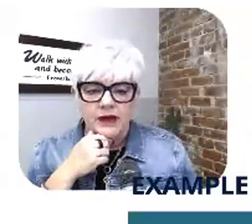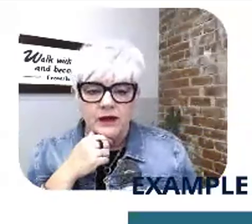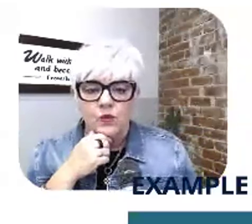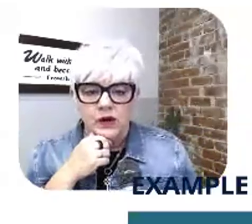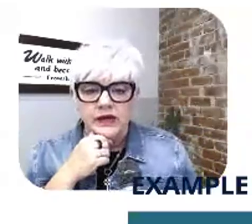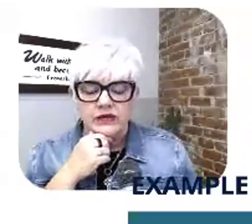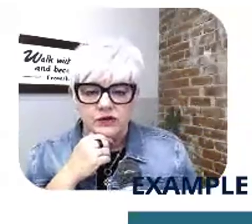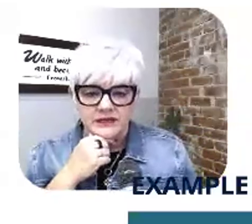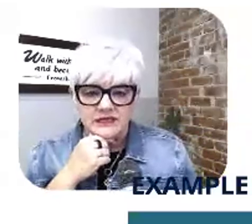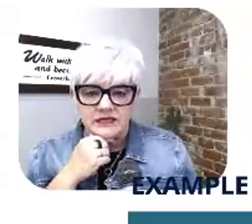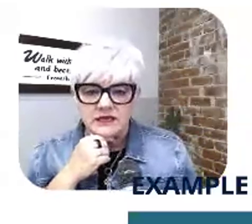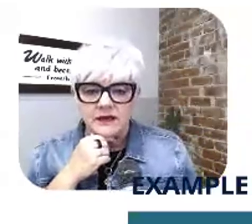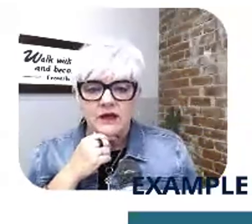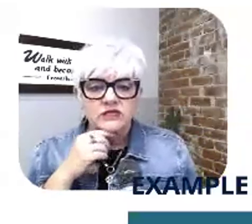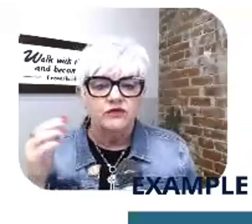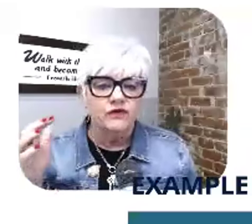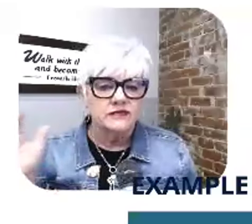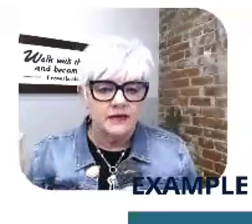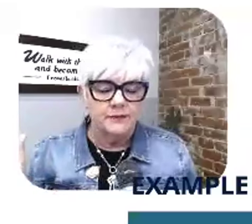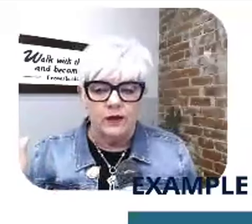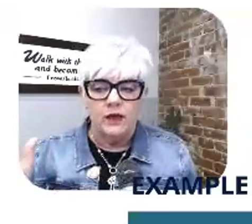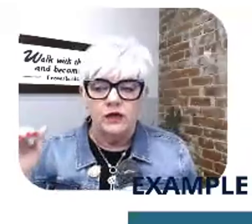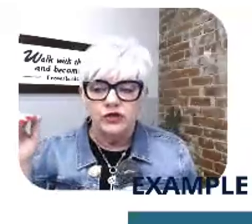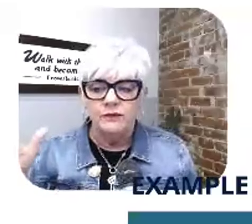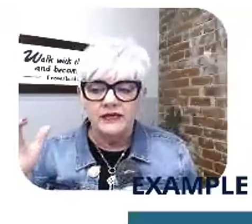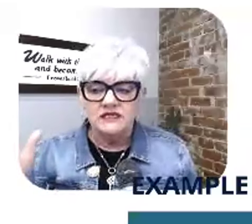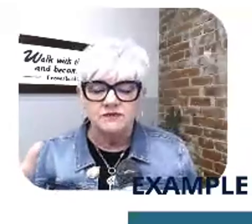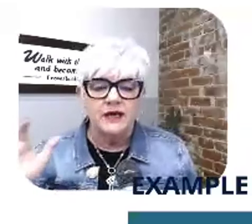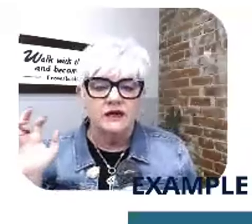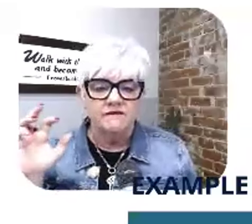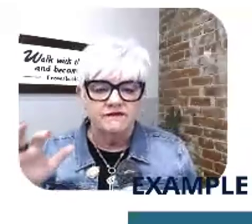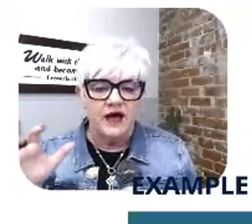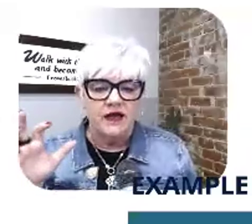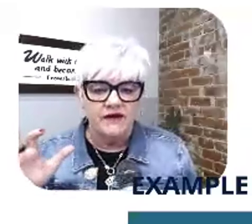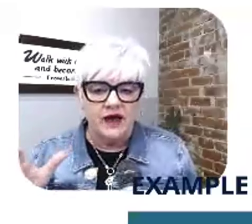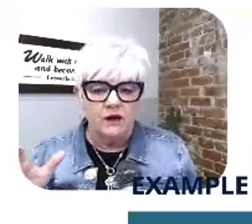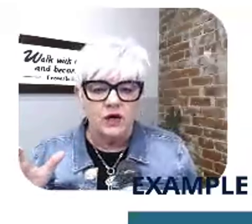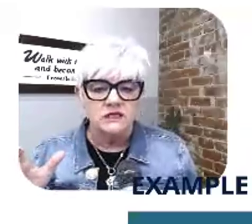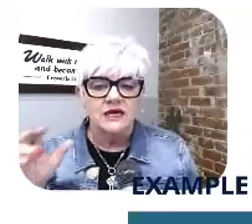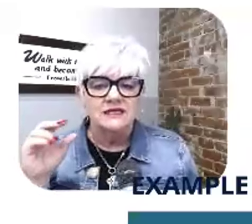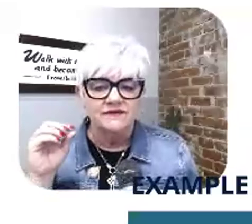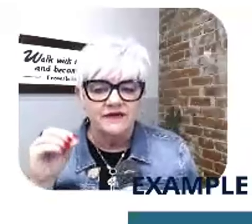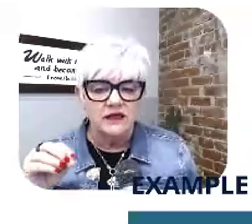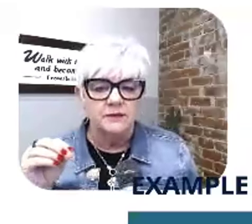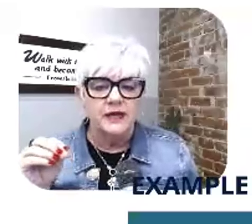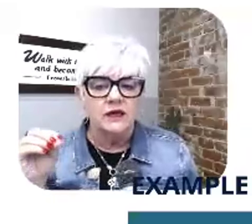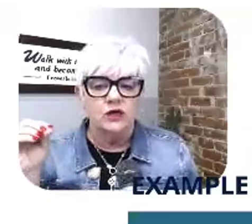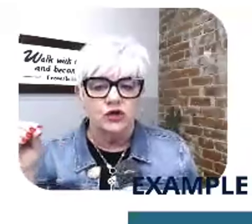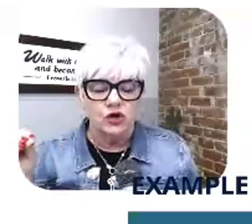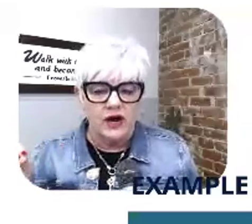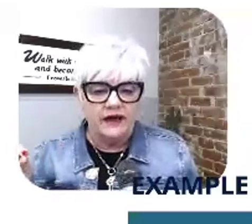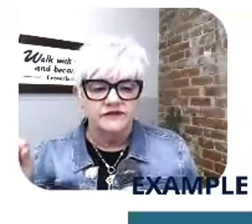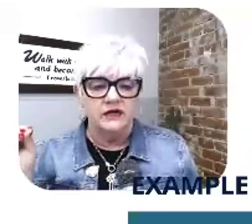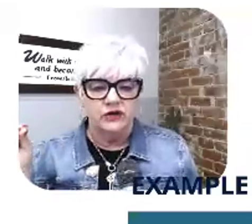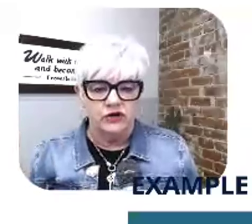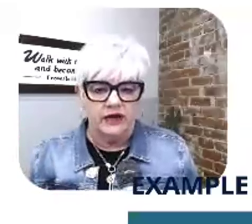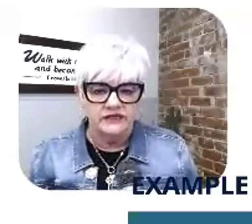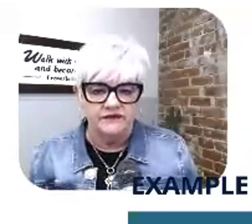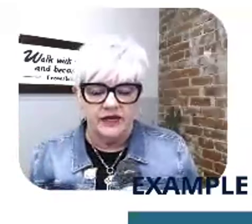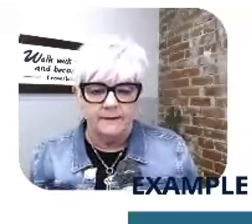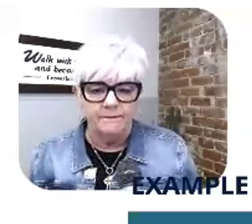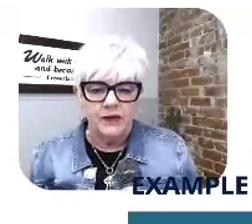you might work in your business. So for example, you might spend 5 hours developing your craft and